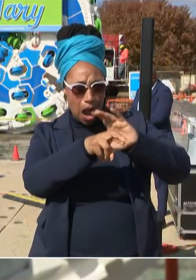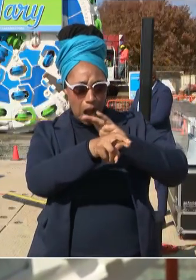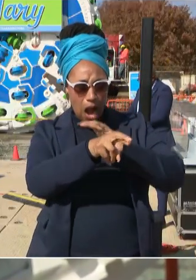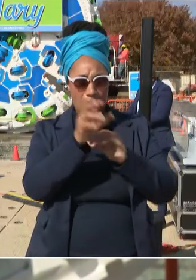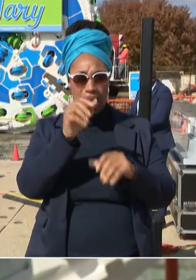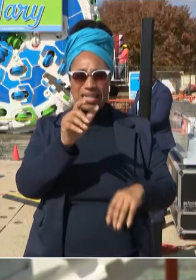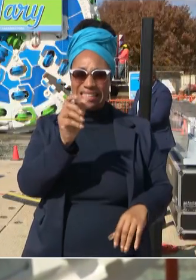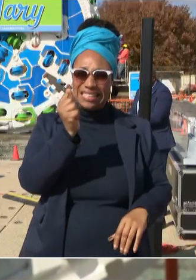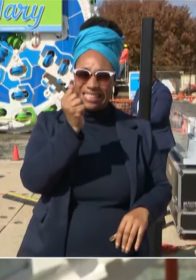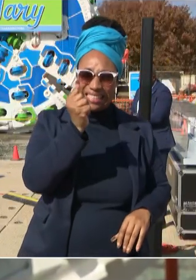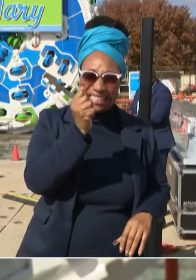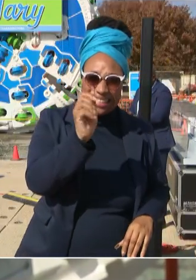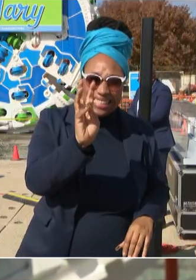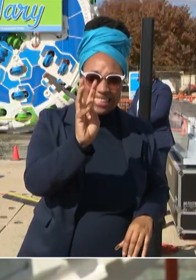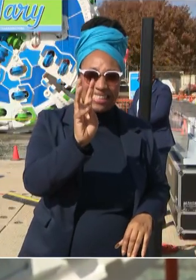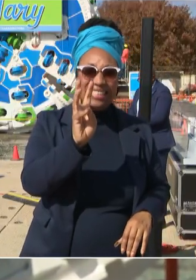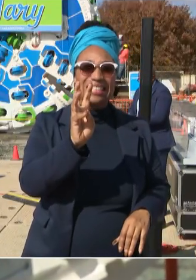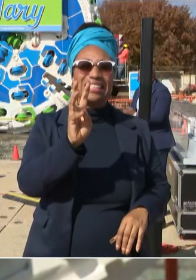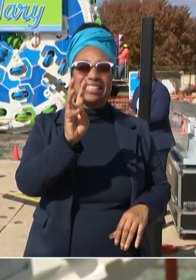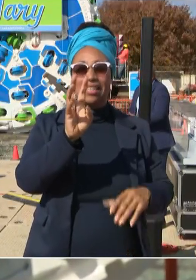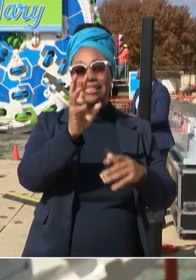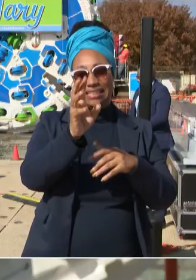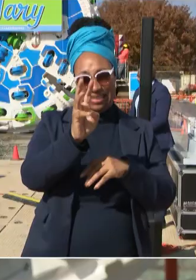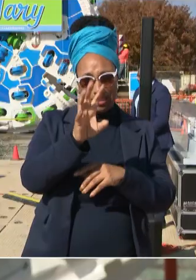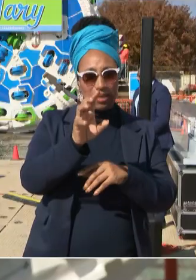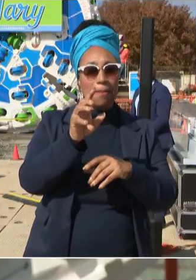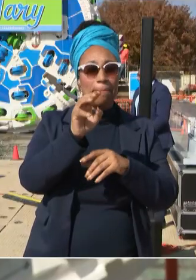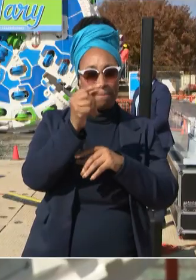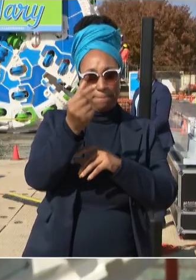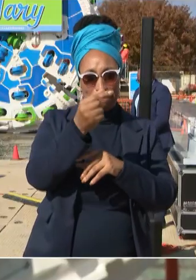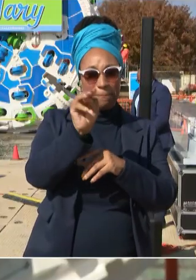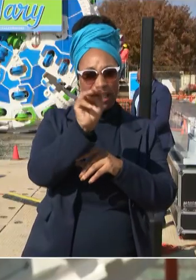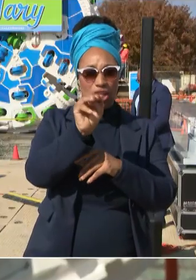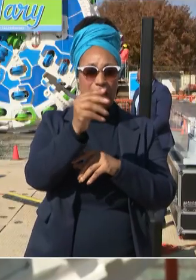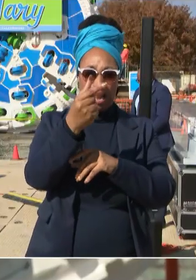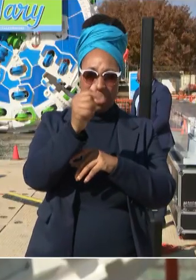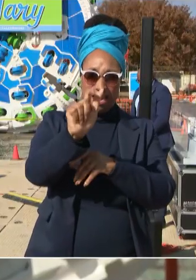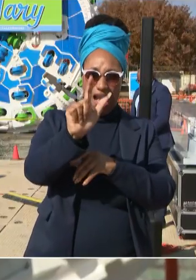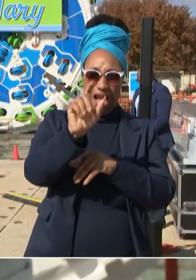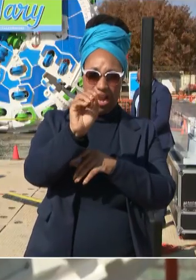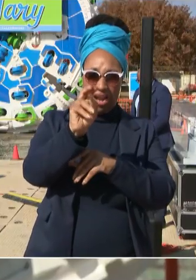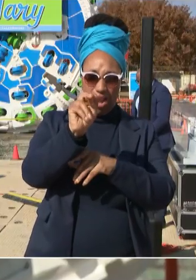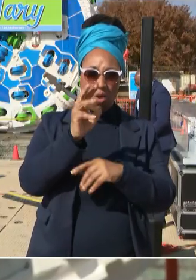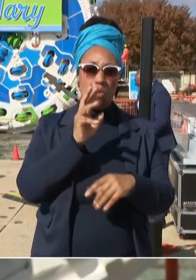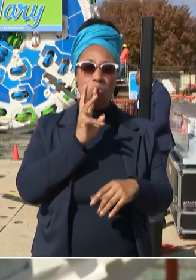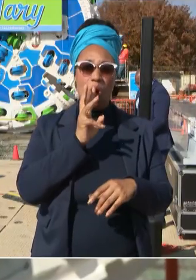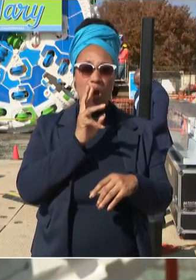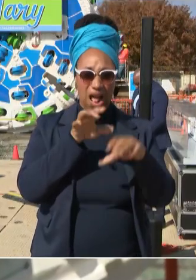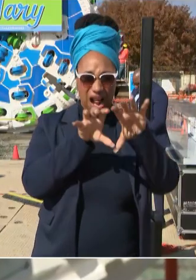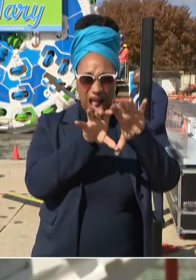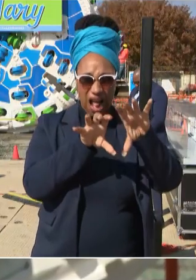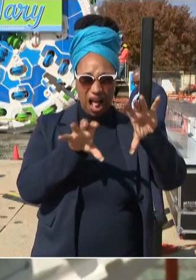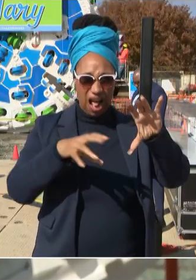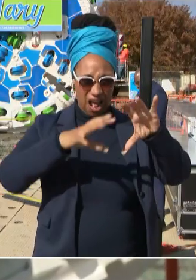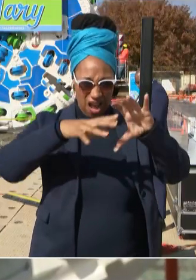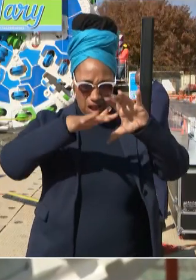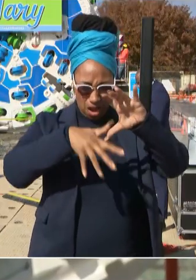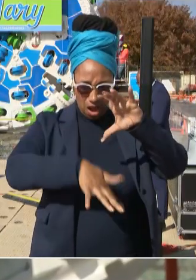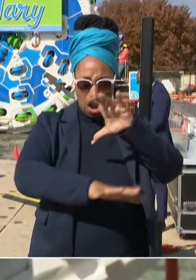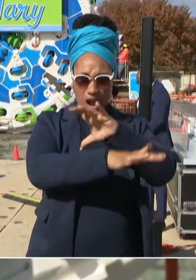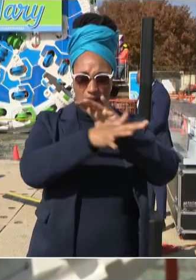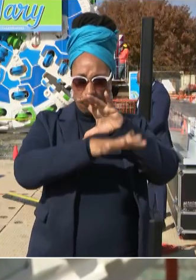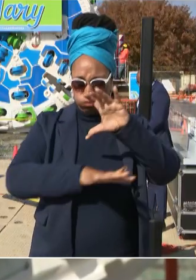from reaching the Potomac each year. For context, that's nearly 1,000 Olympic-sized swimming pools per